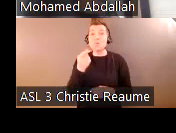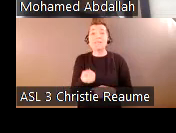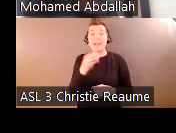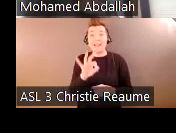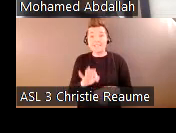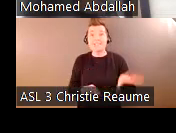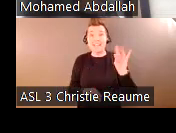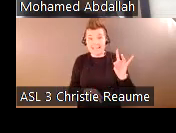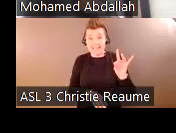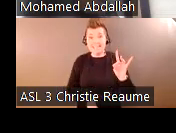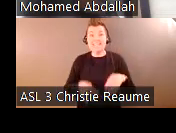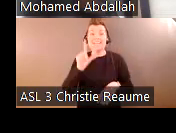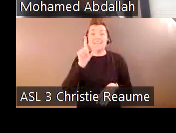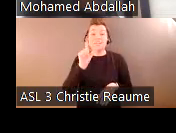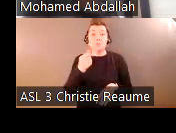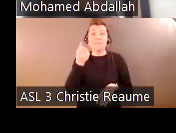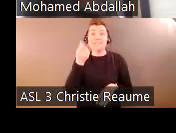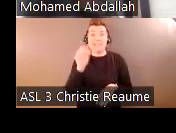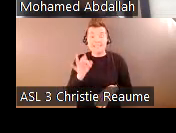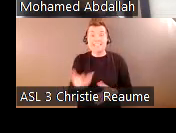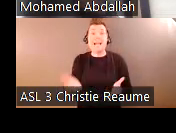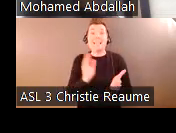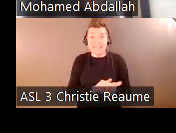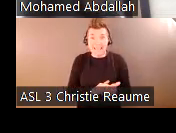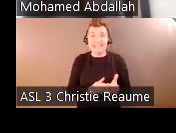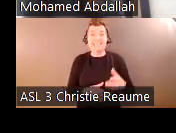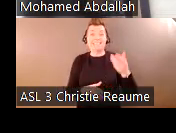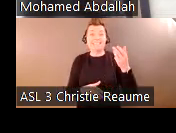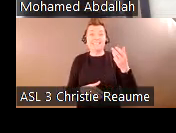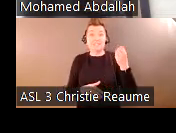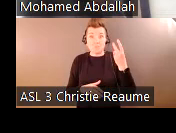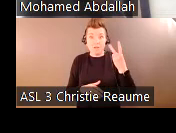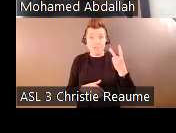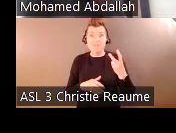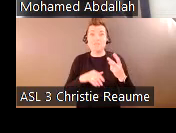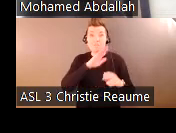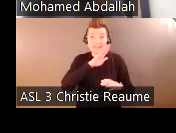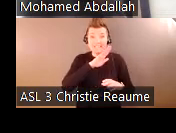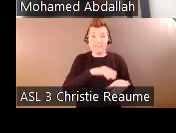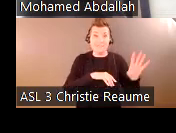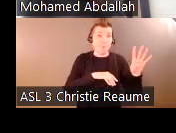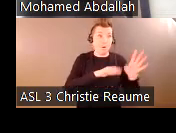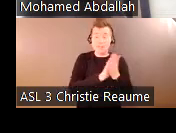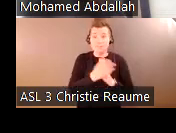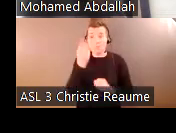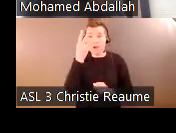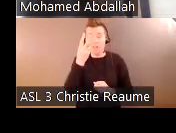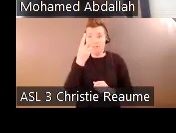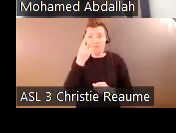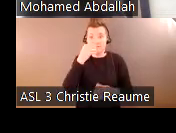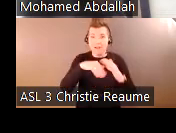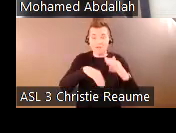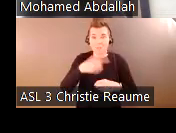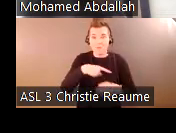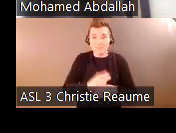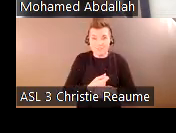that in 2019 as well. So within 2 years, we moved from 4 to 12, and then 2 years after,